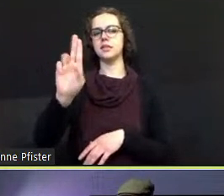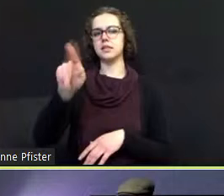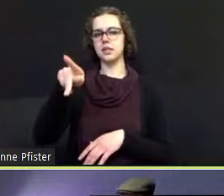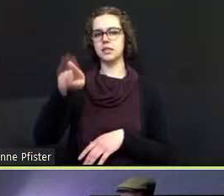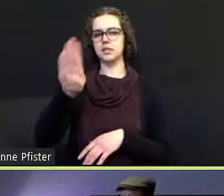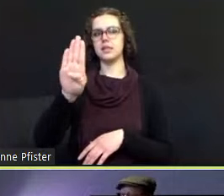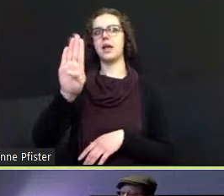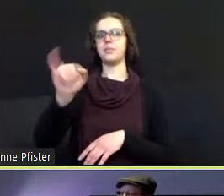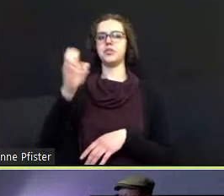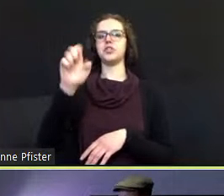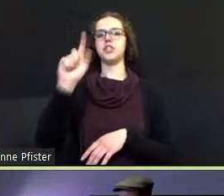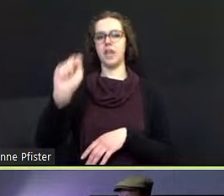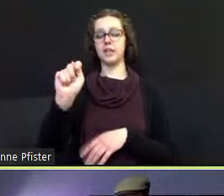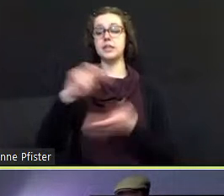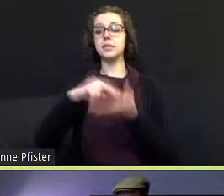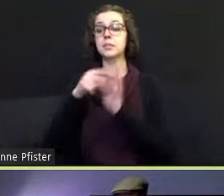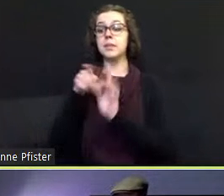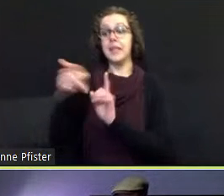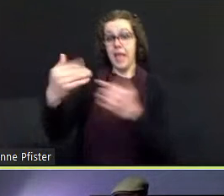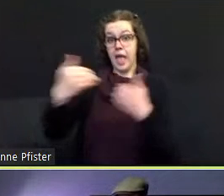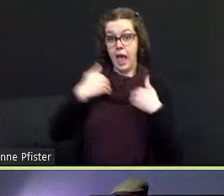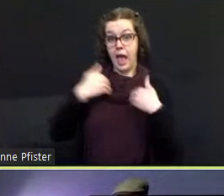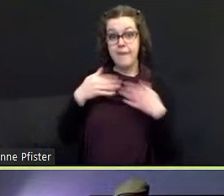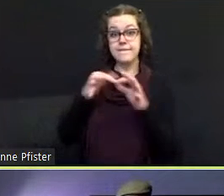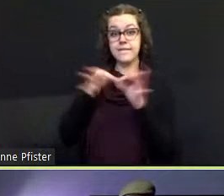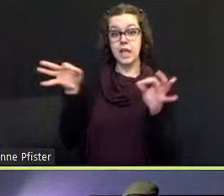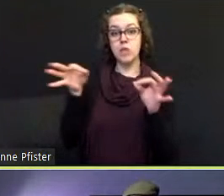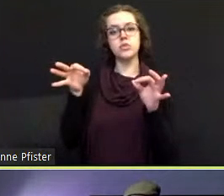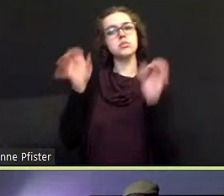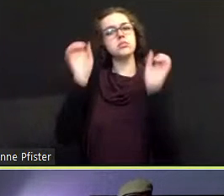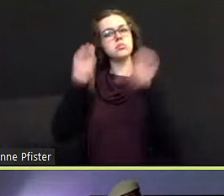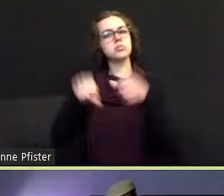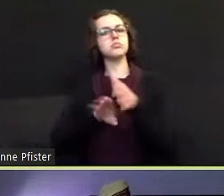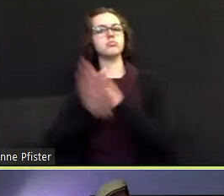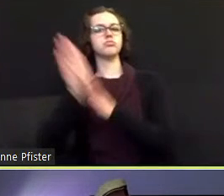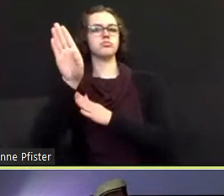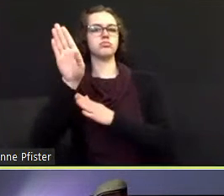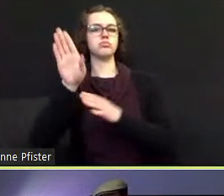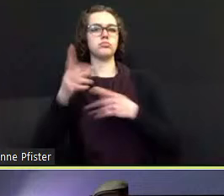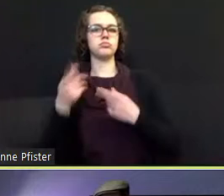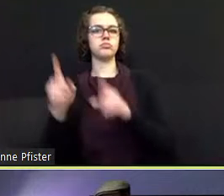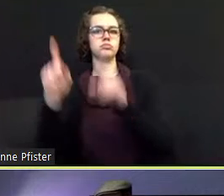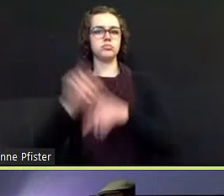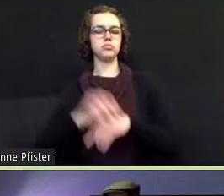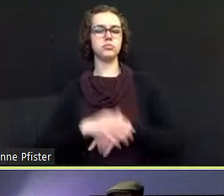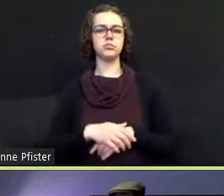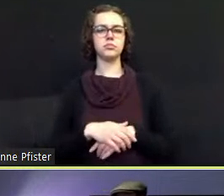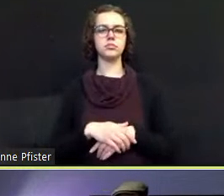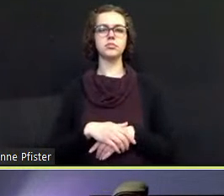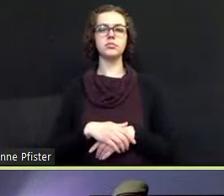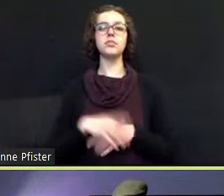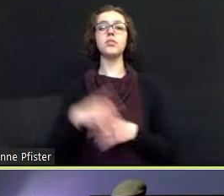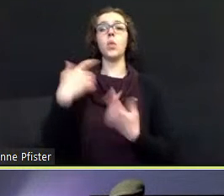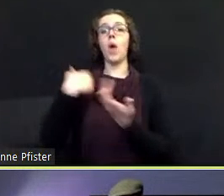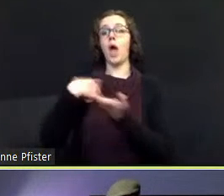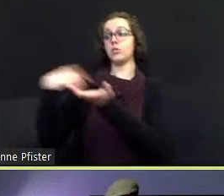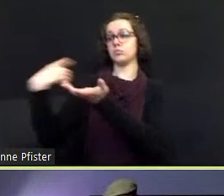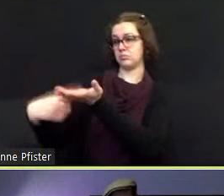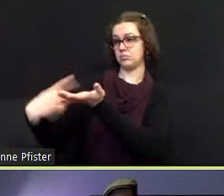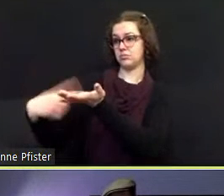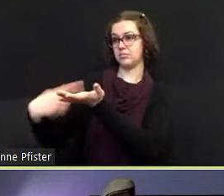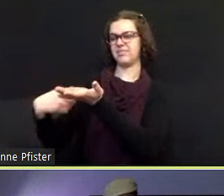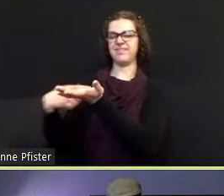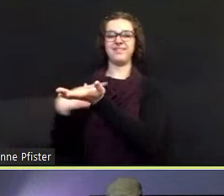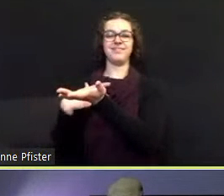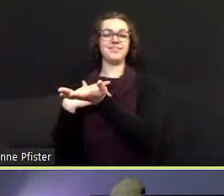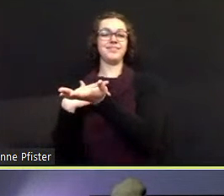so that when they got language, things could happen. And I was arguing at the time, not articulately enough, and